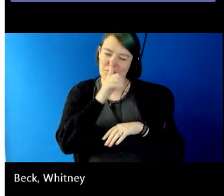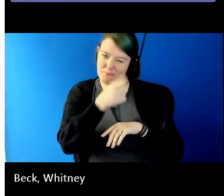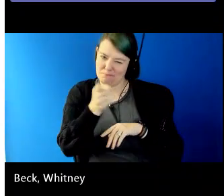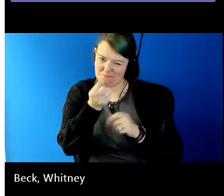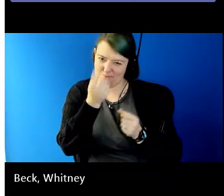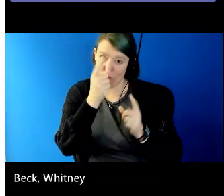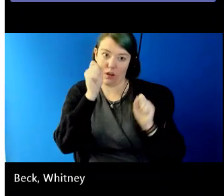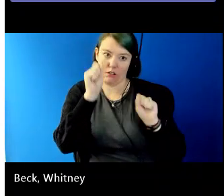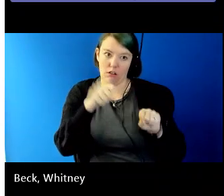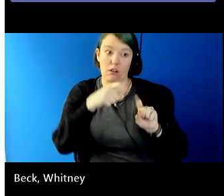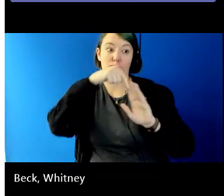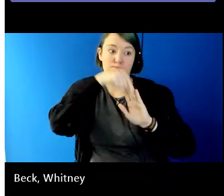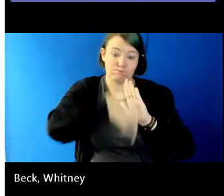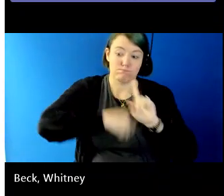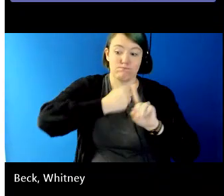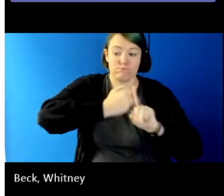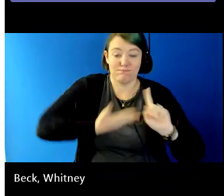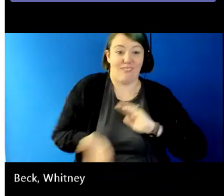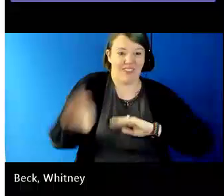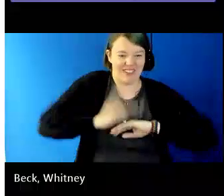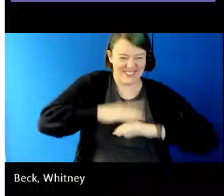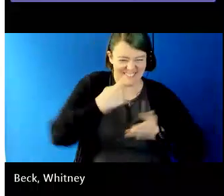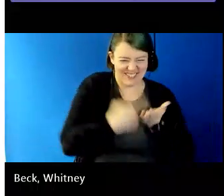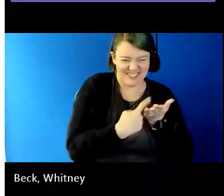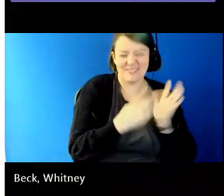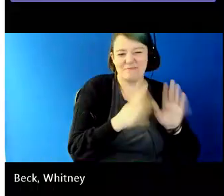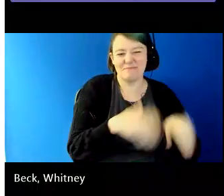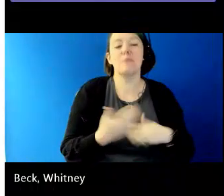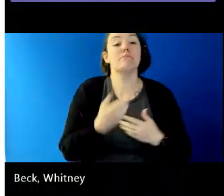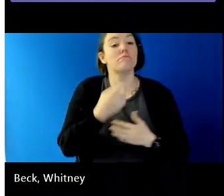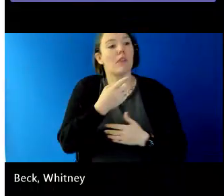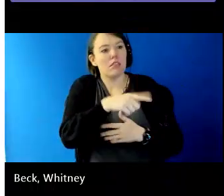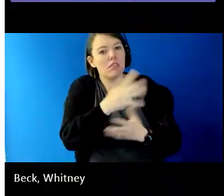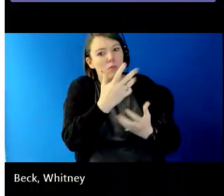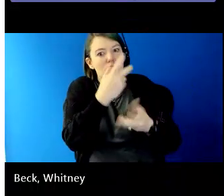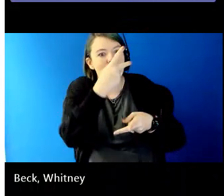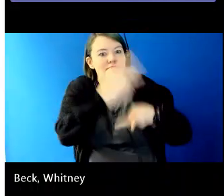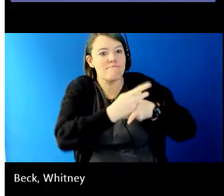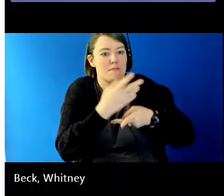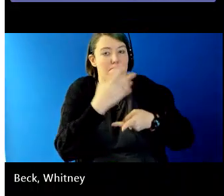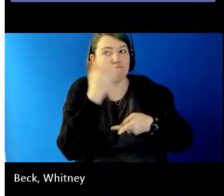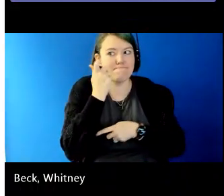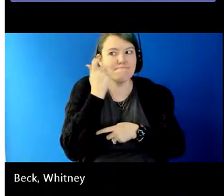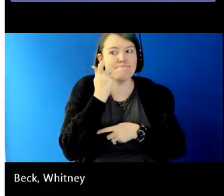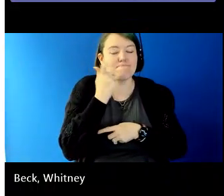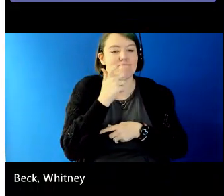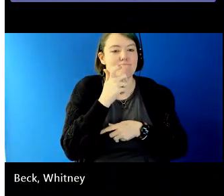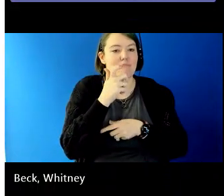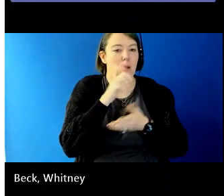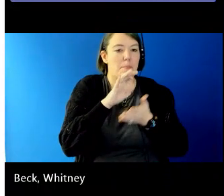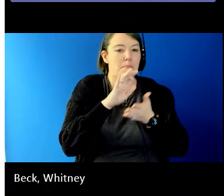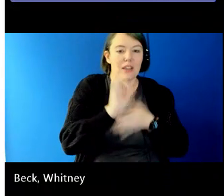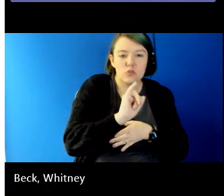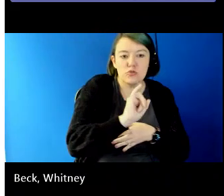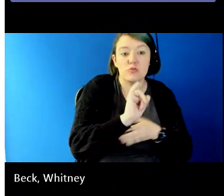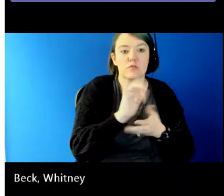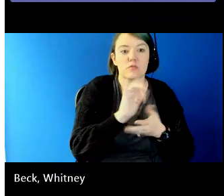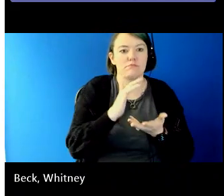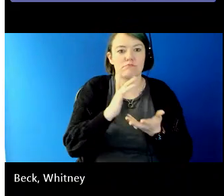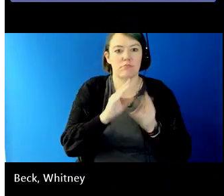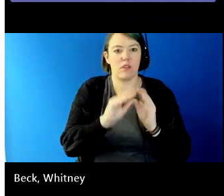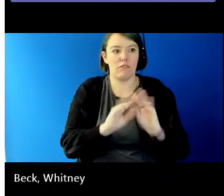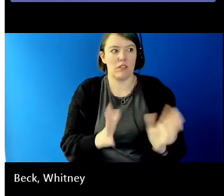they want to keep those benefits. Medicaid helps with their health and their well-being, and SSI helps with their day-to-day expenses